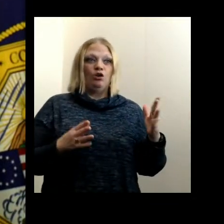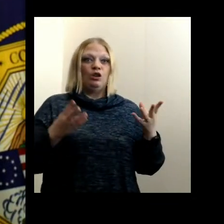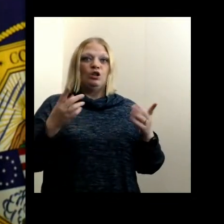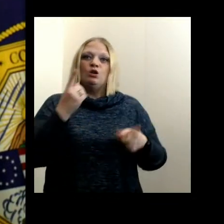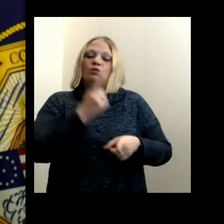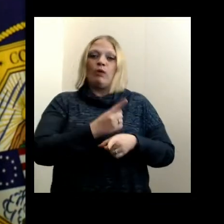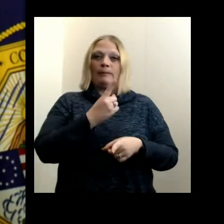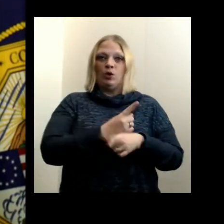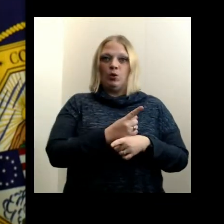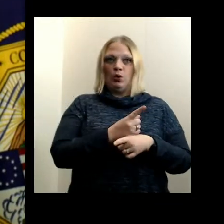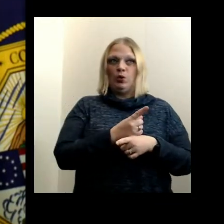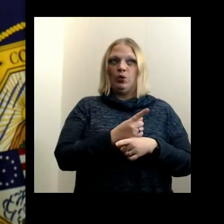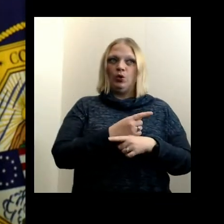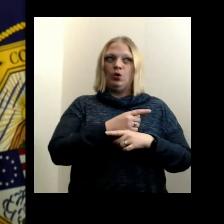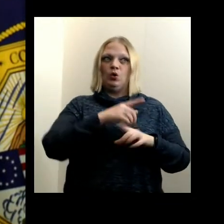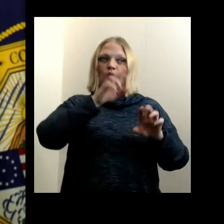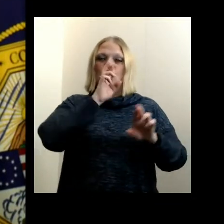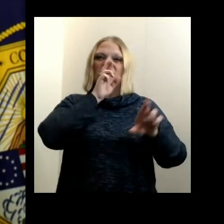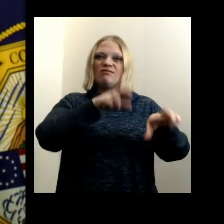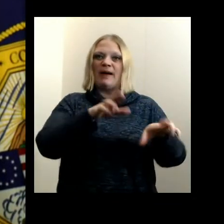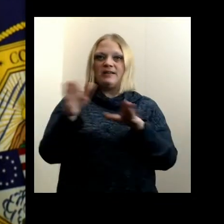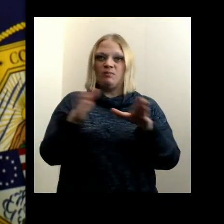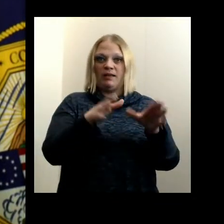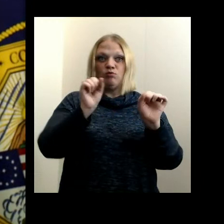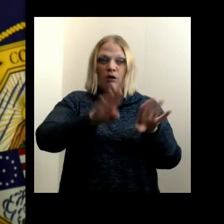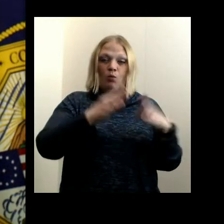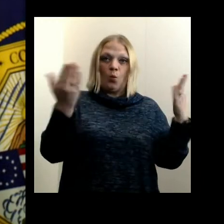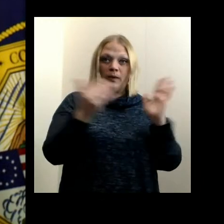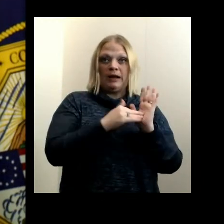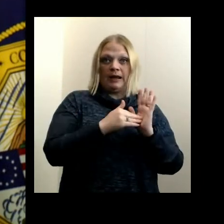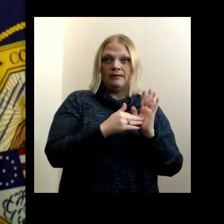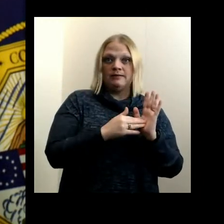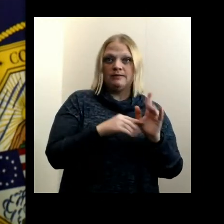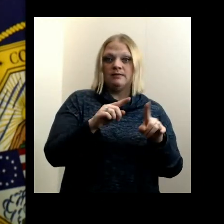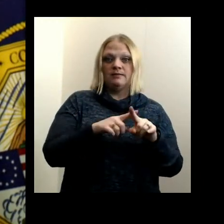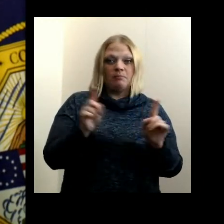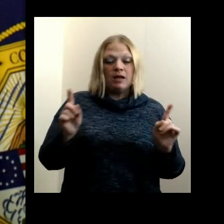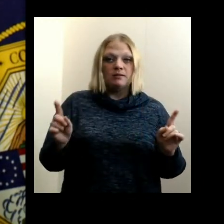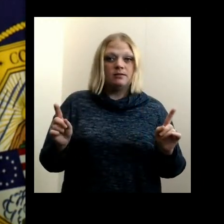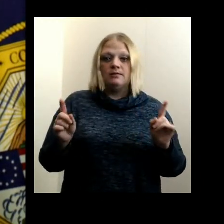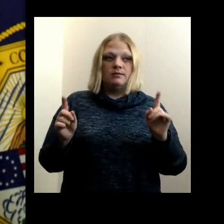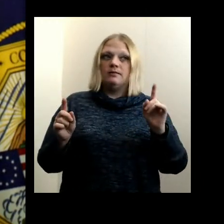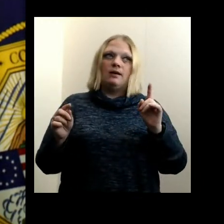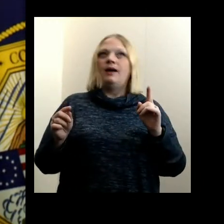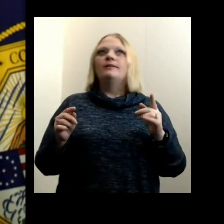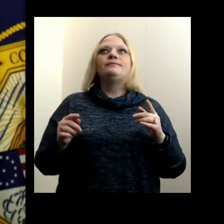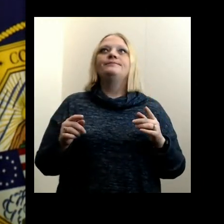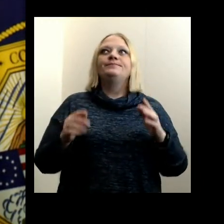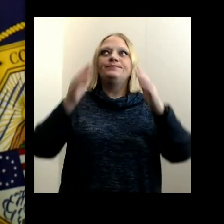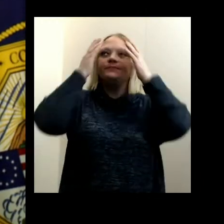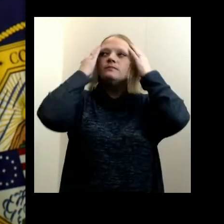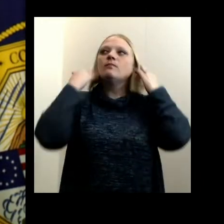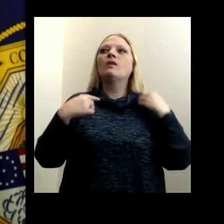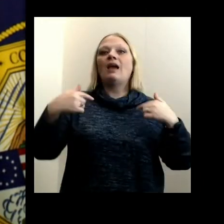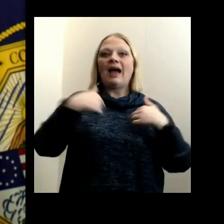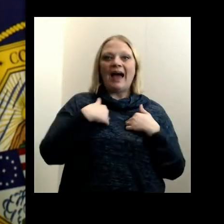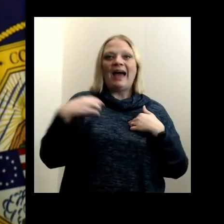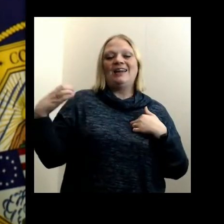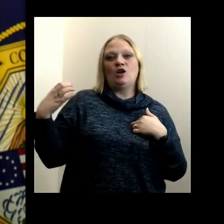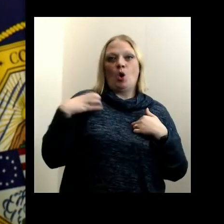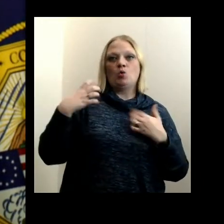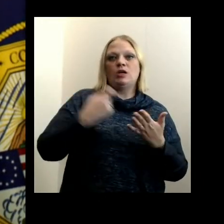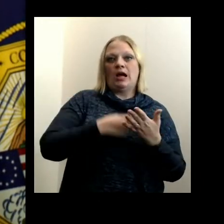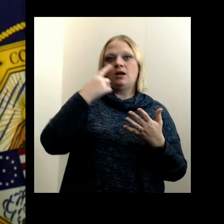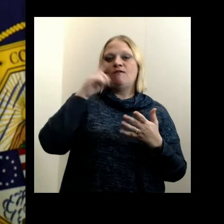proper response plan so we can open it up again. But I'm as somebody who coached hockey for a long time and has